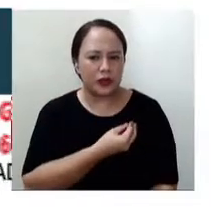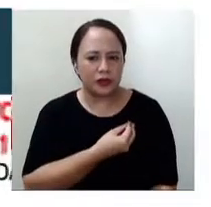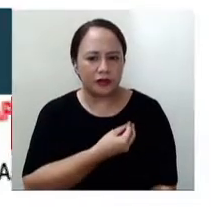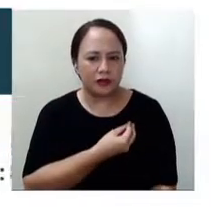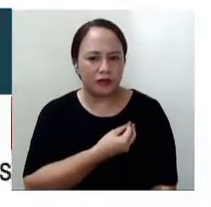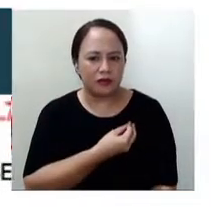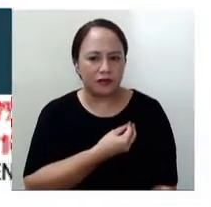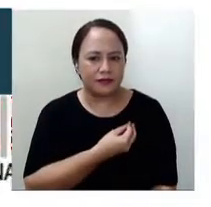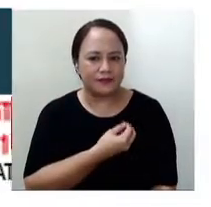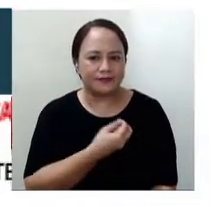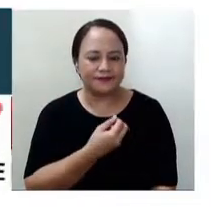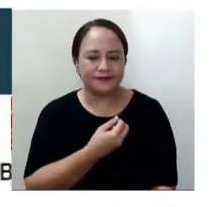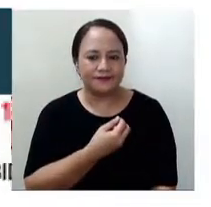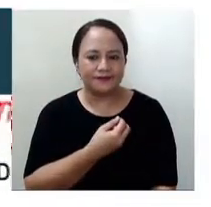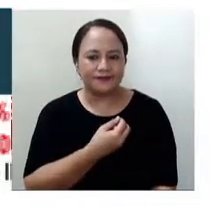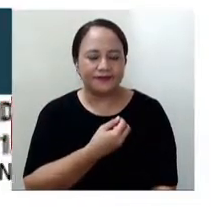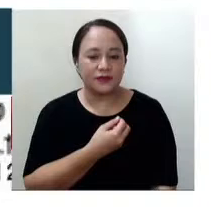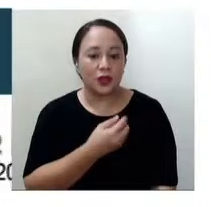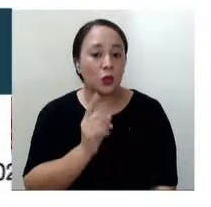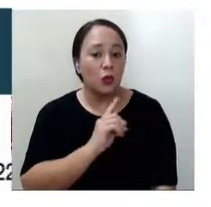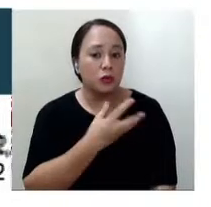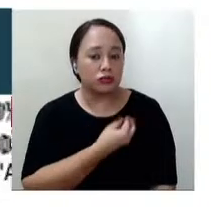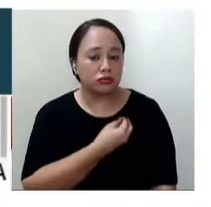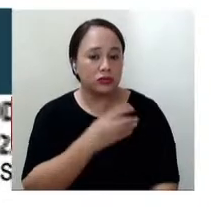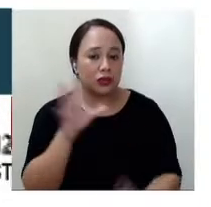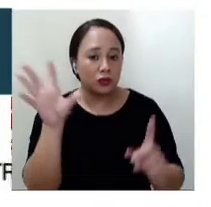is the fear there that this culture